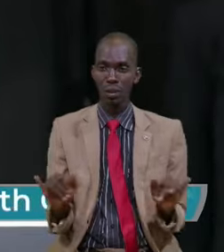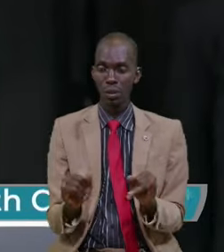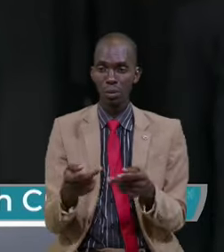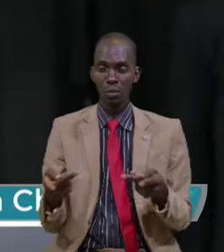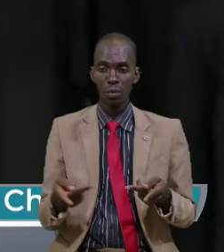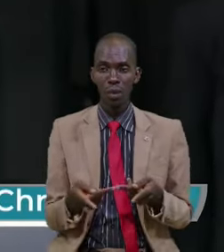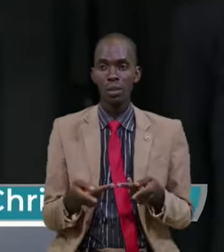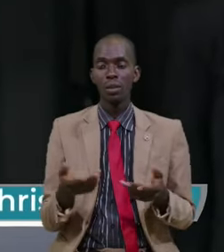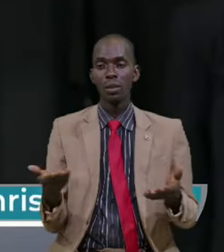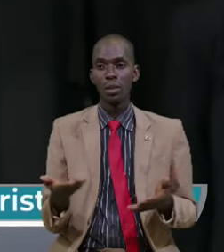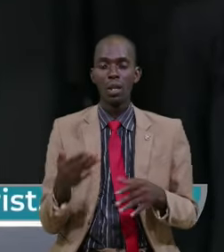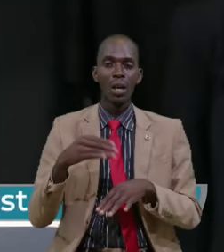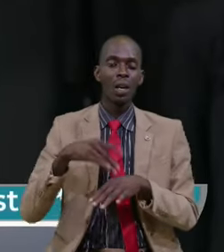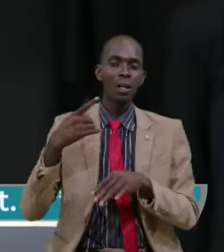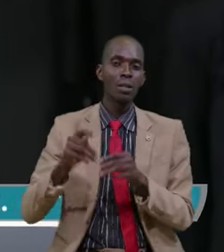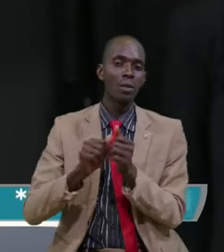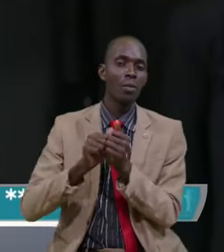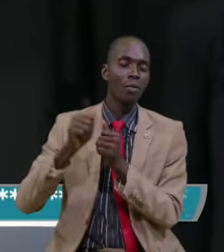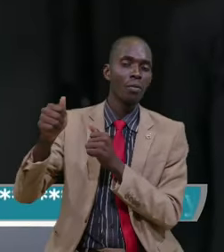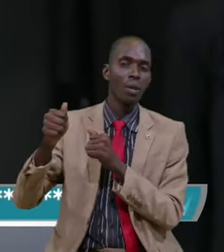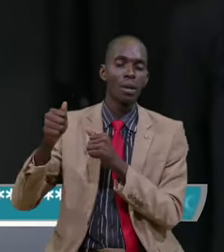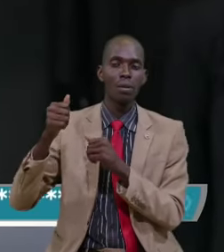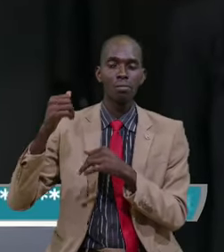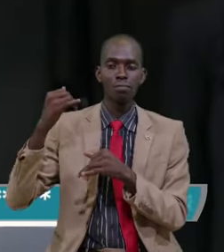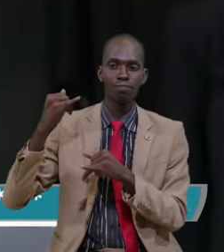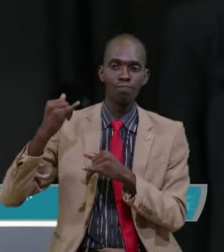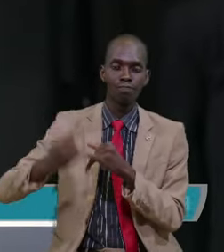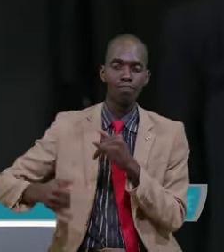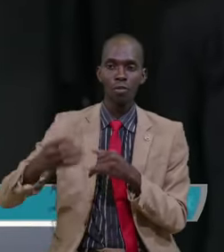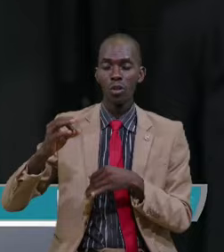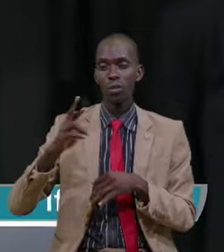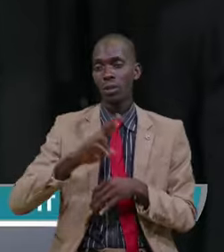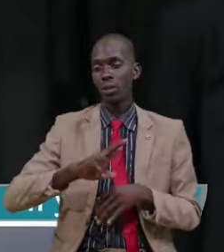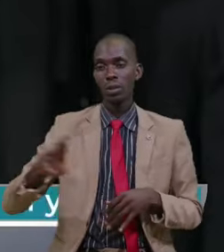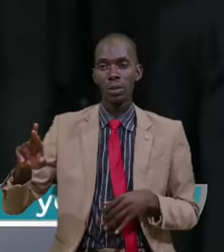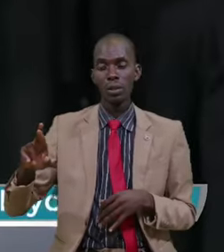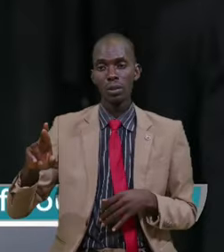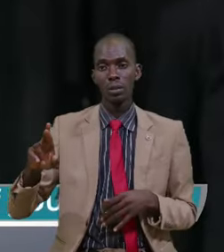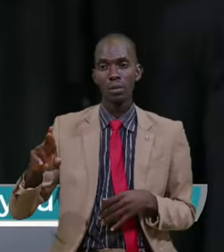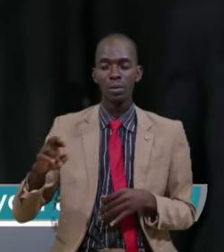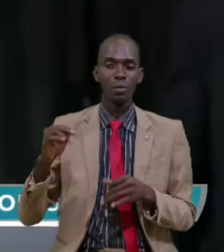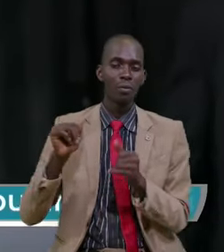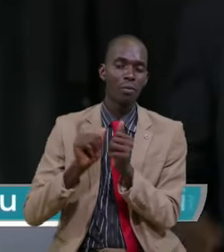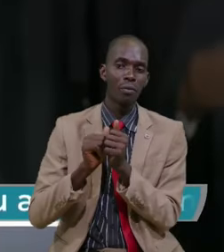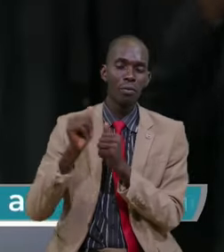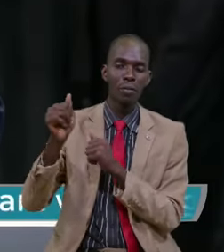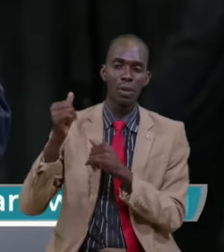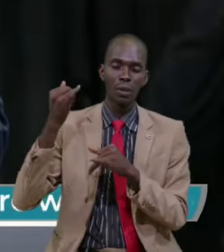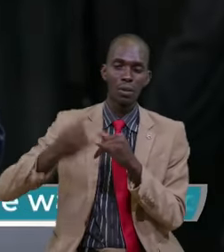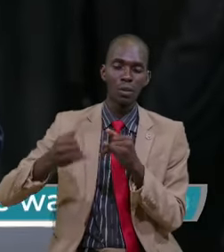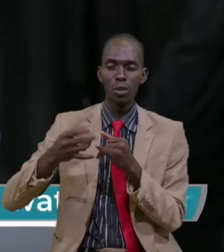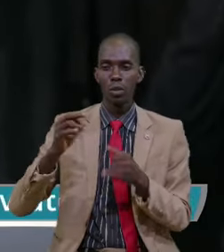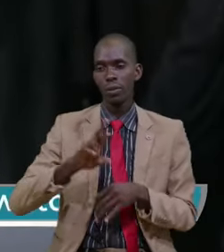the extreme of my right hand, far extreme,